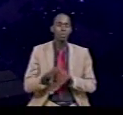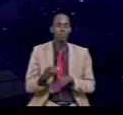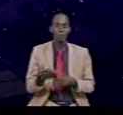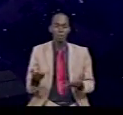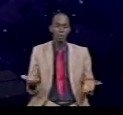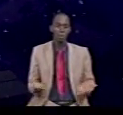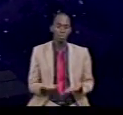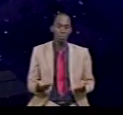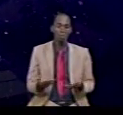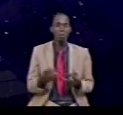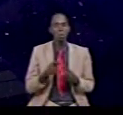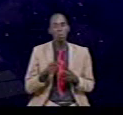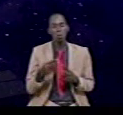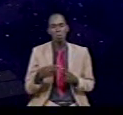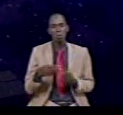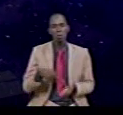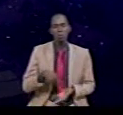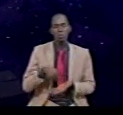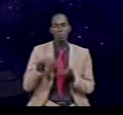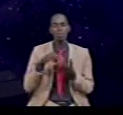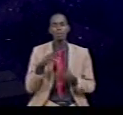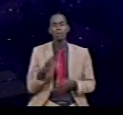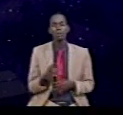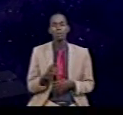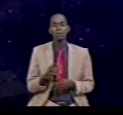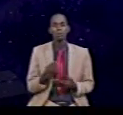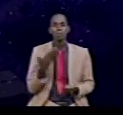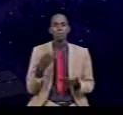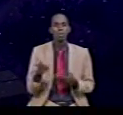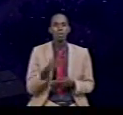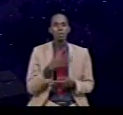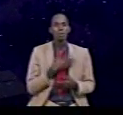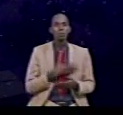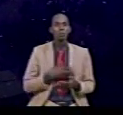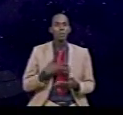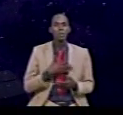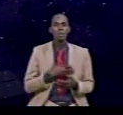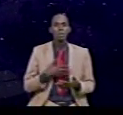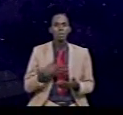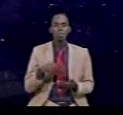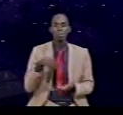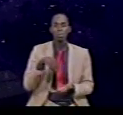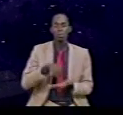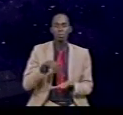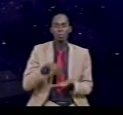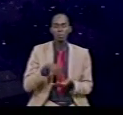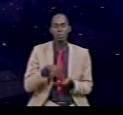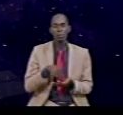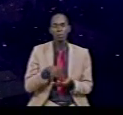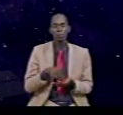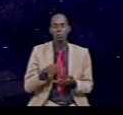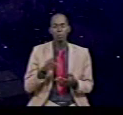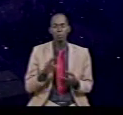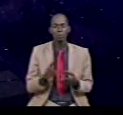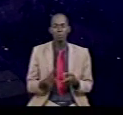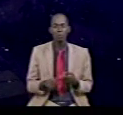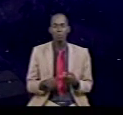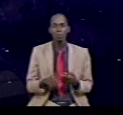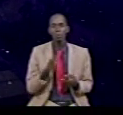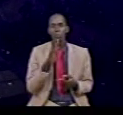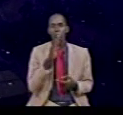or represented. May you please kindly stand up for recognition wherever you are